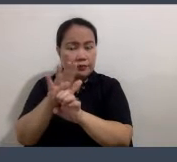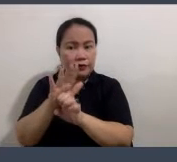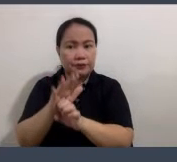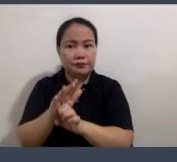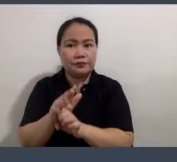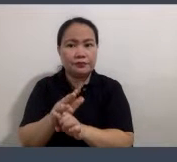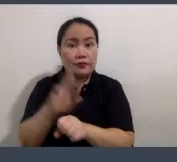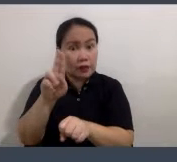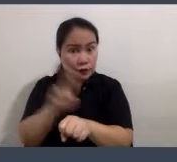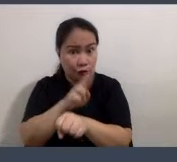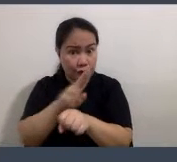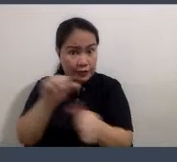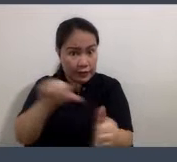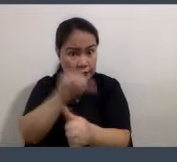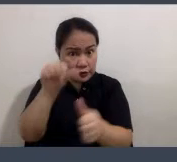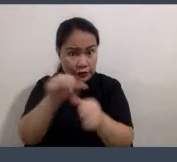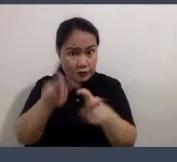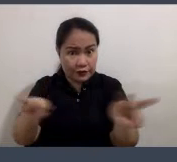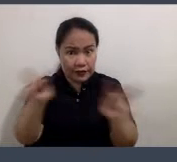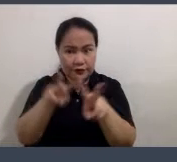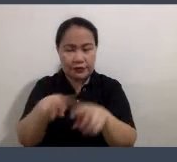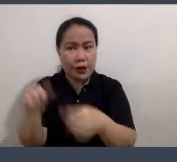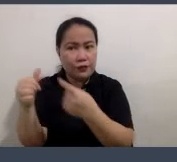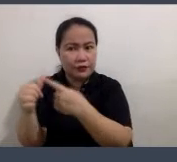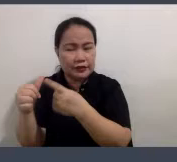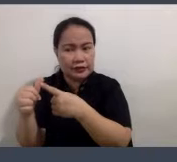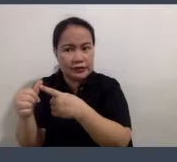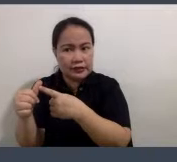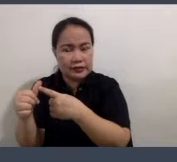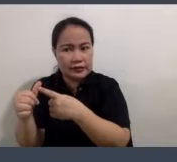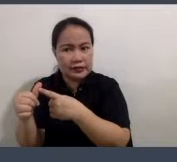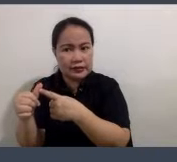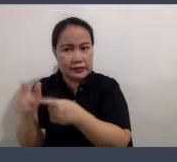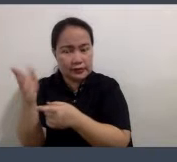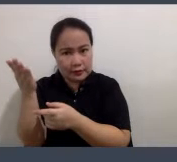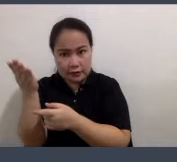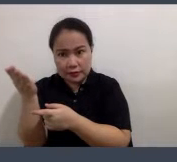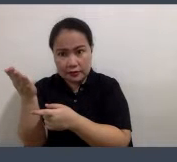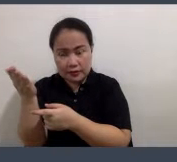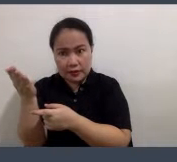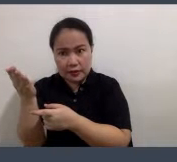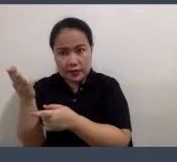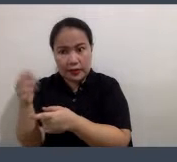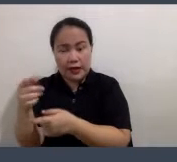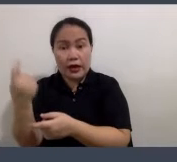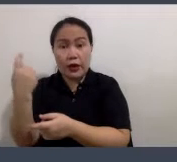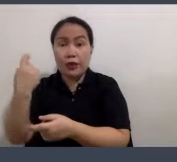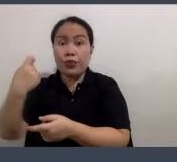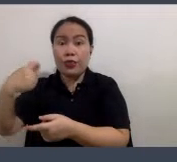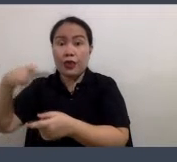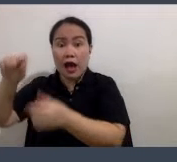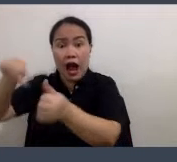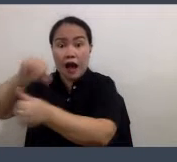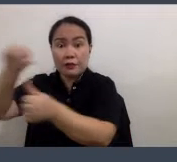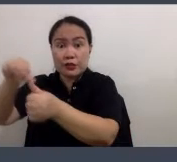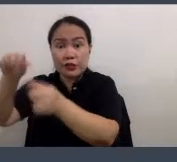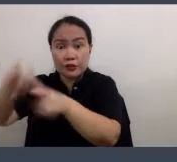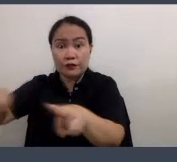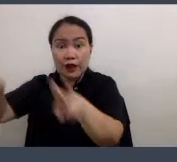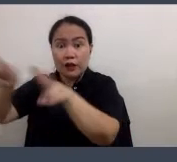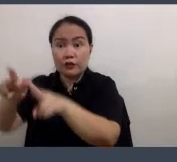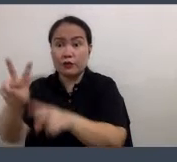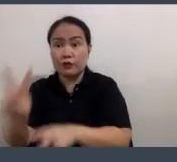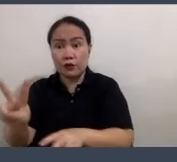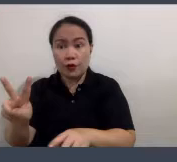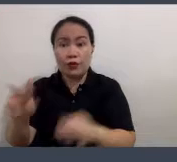examples using absolute values? So, first, so this is the absolute value of 2 is 2 or